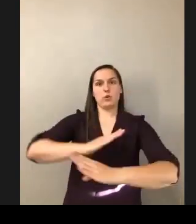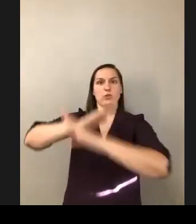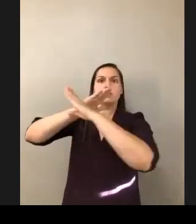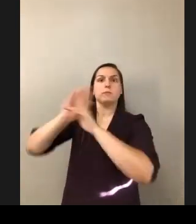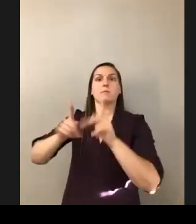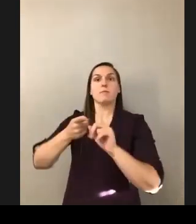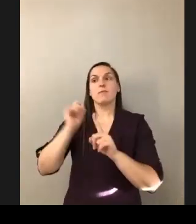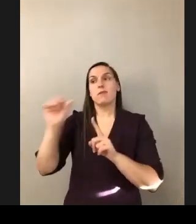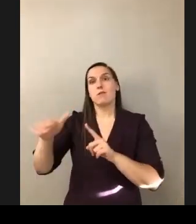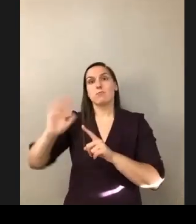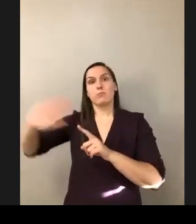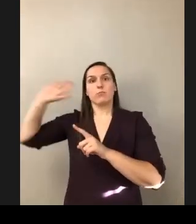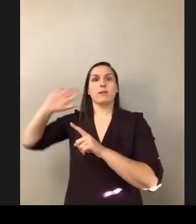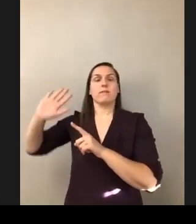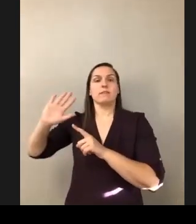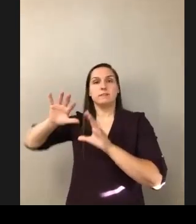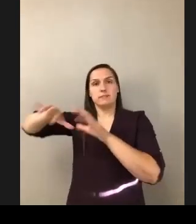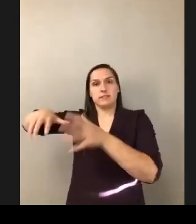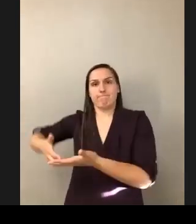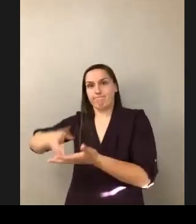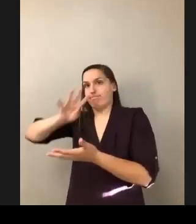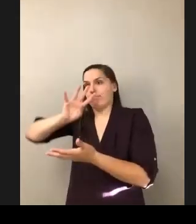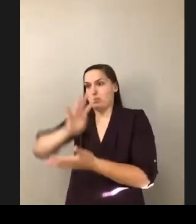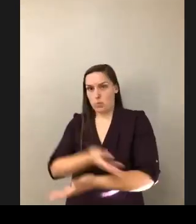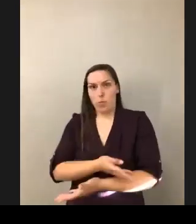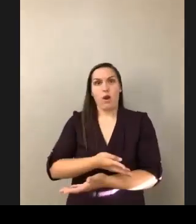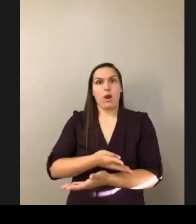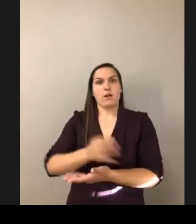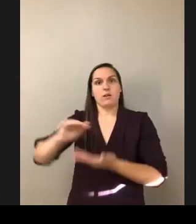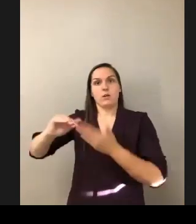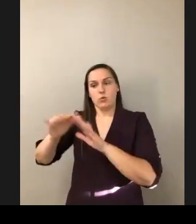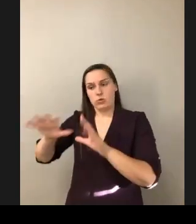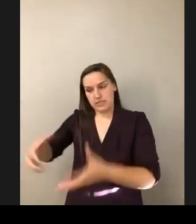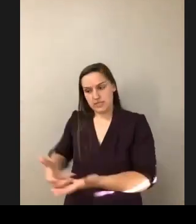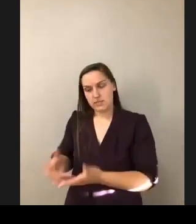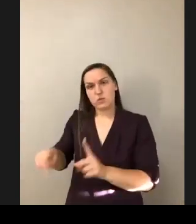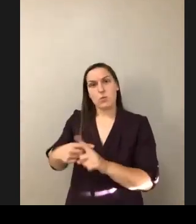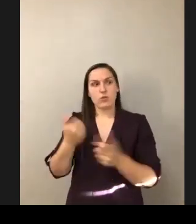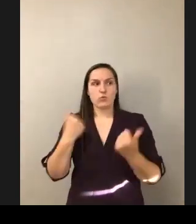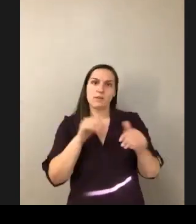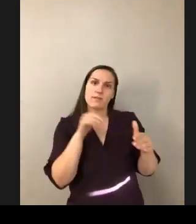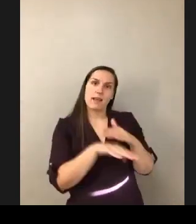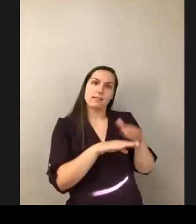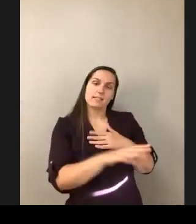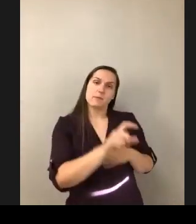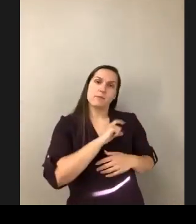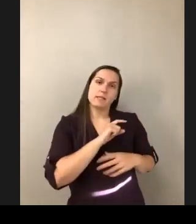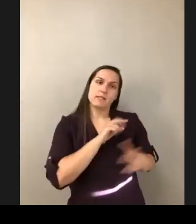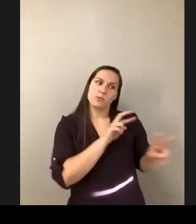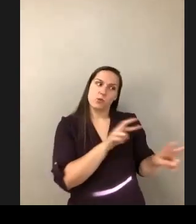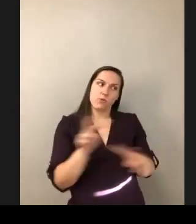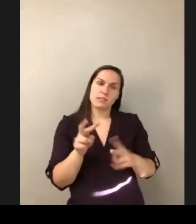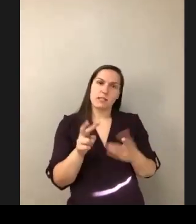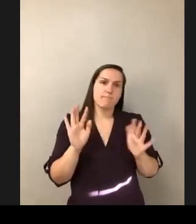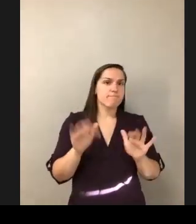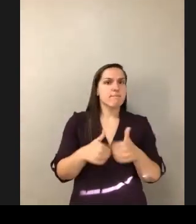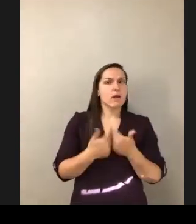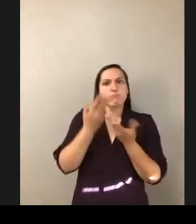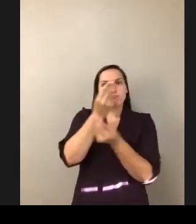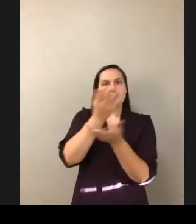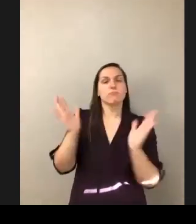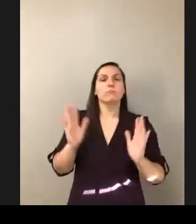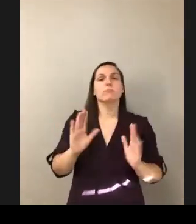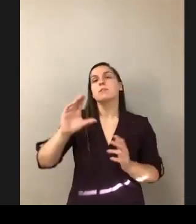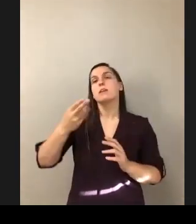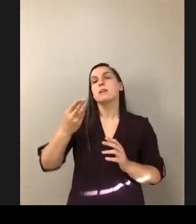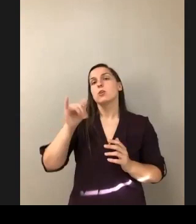historically marginalized communities face when accessing what police oversight can offer? And Chris, I'm going to ask you to start this one